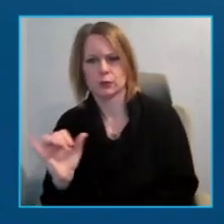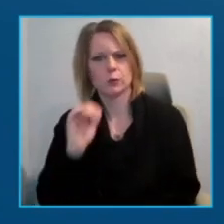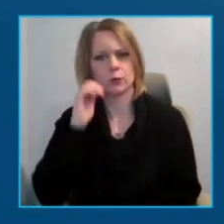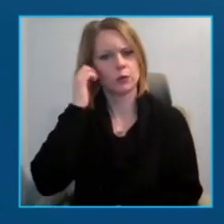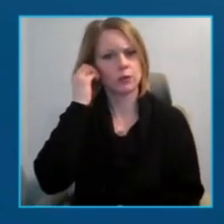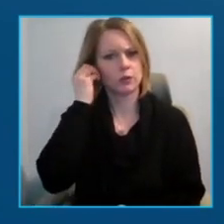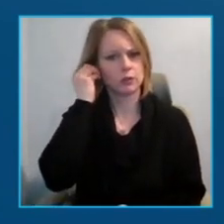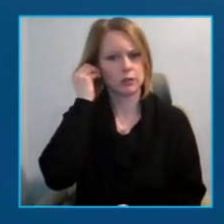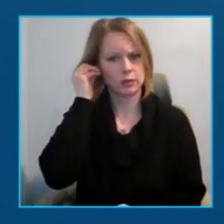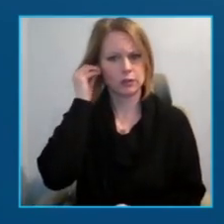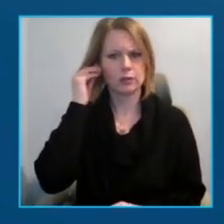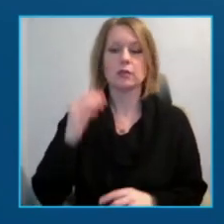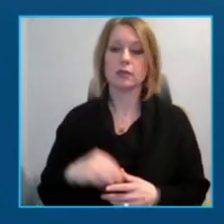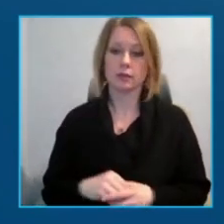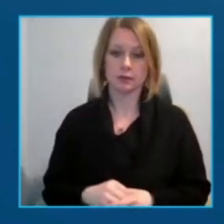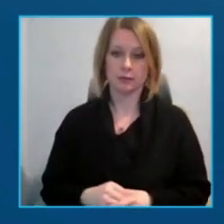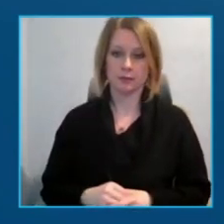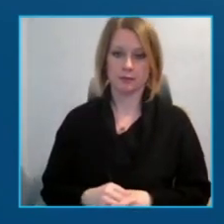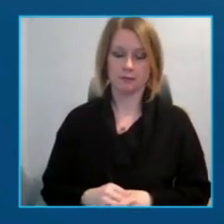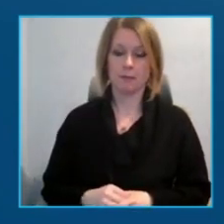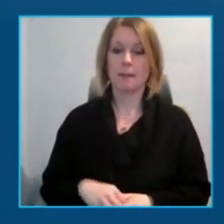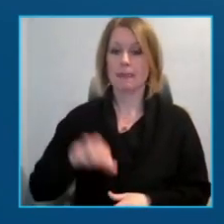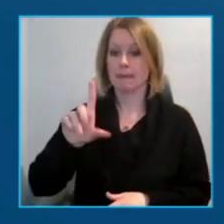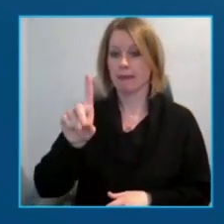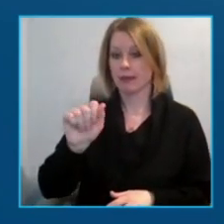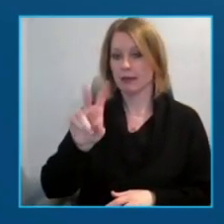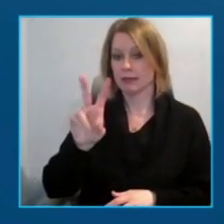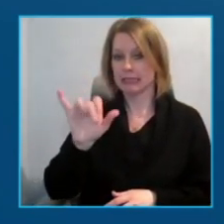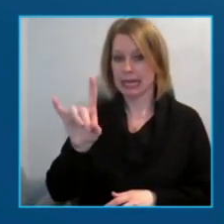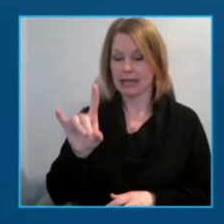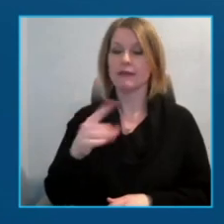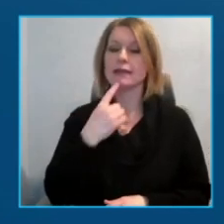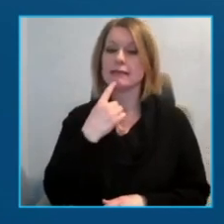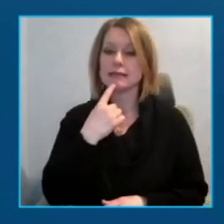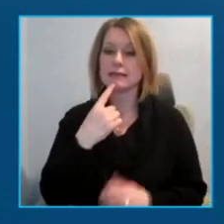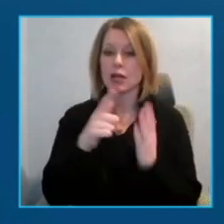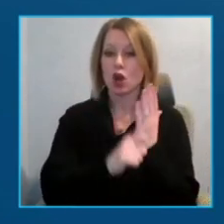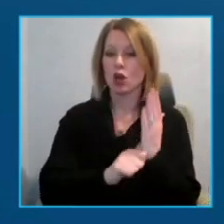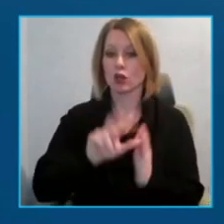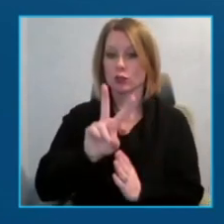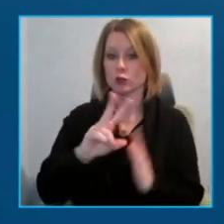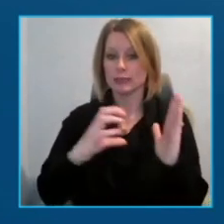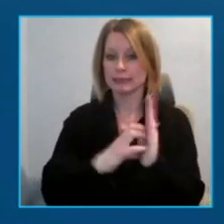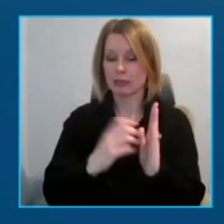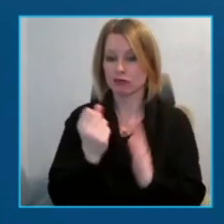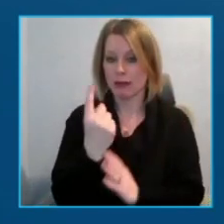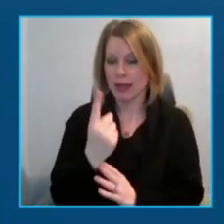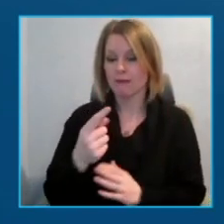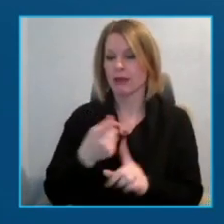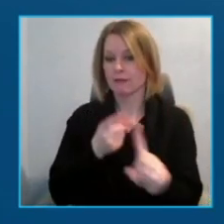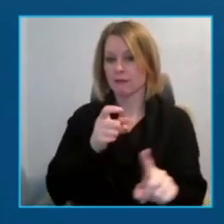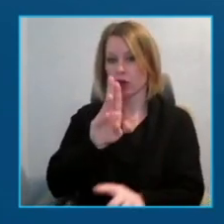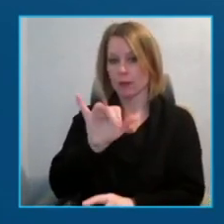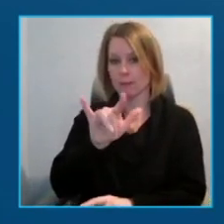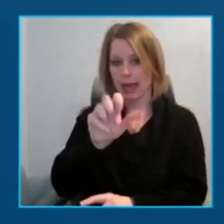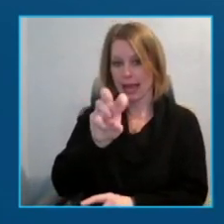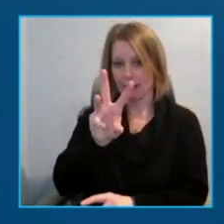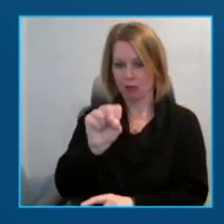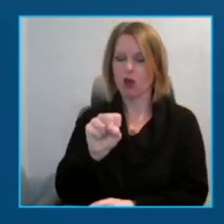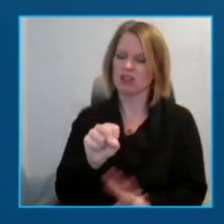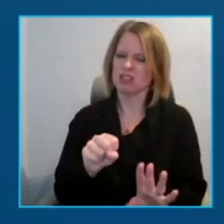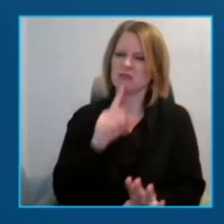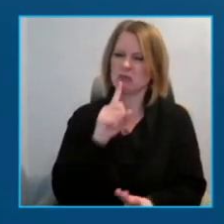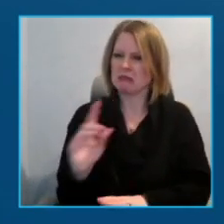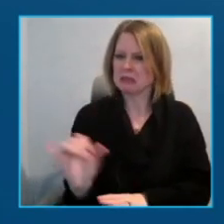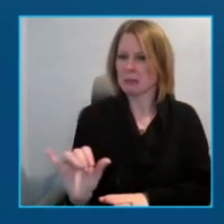David referred to Article 2, Section 11 of the bylaws, which is in many ways similar. So I